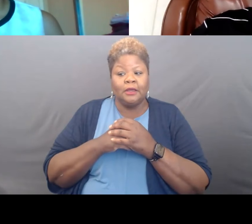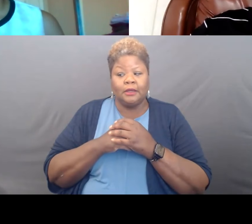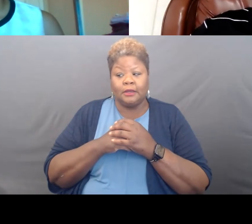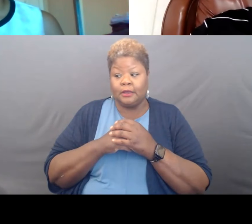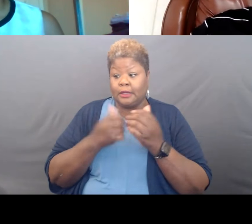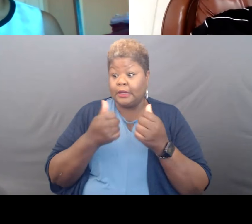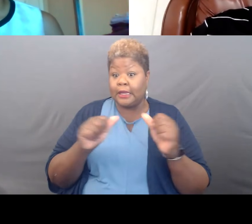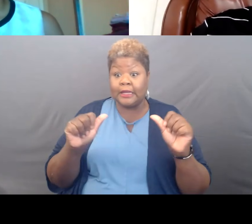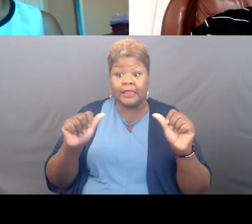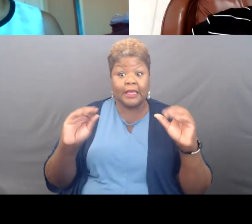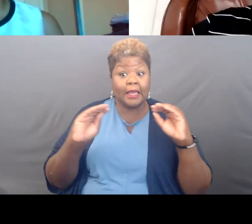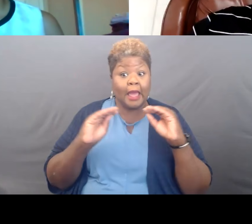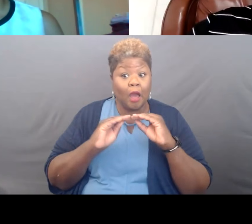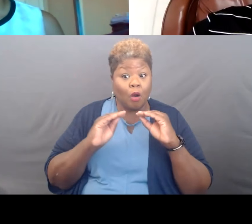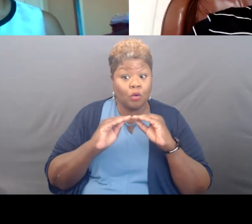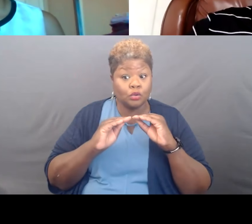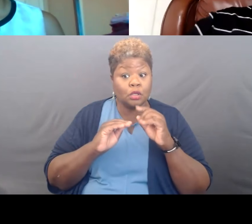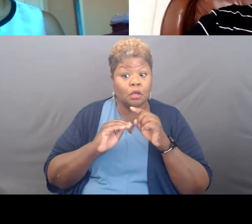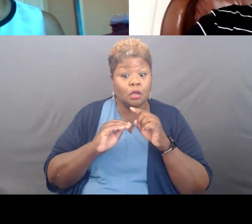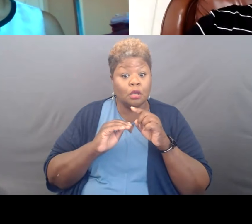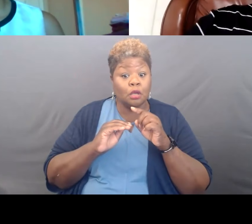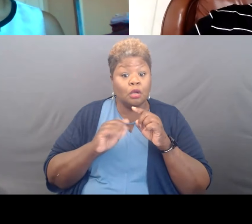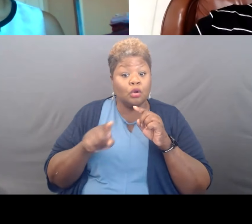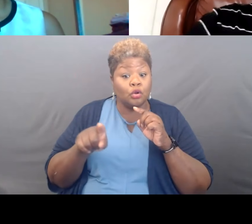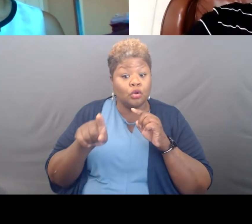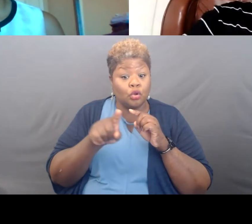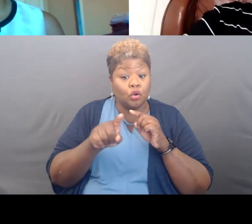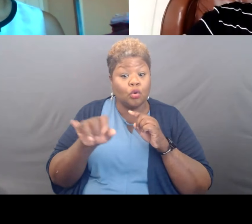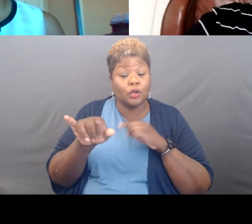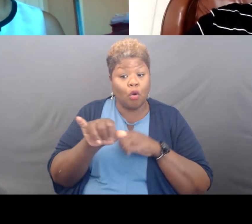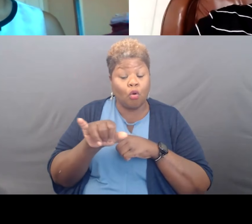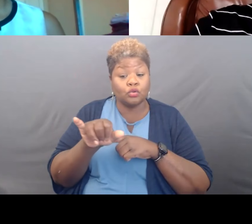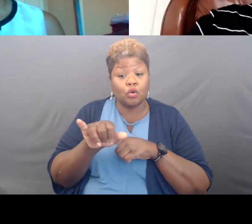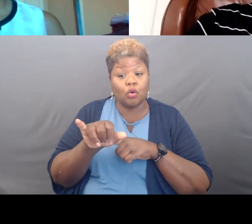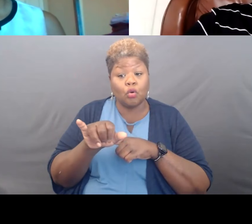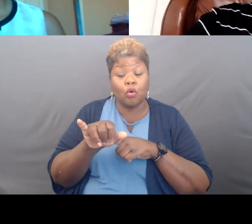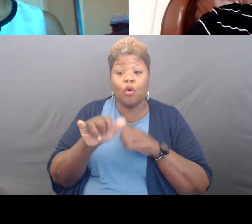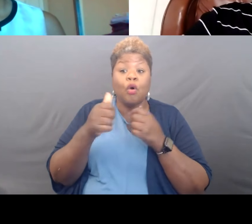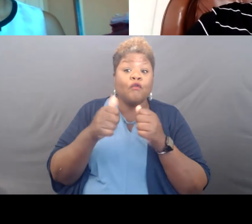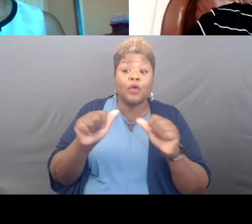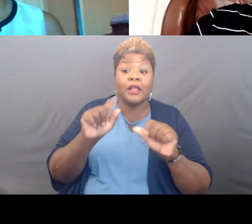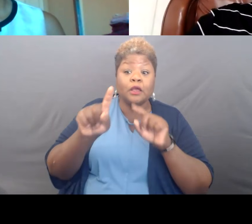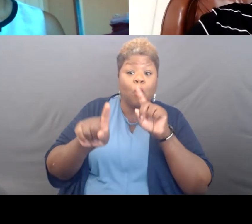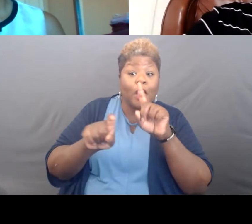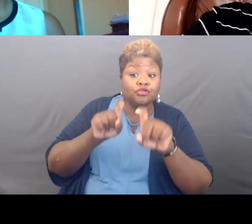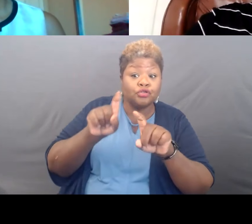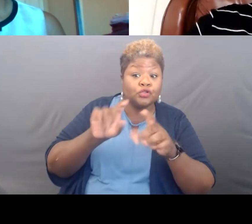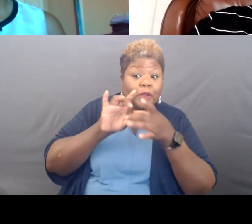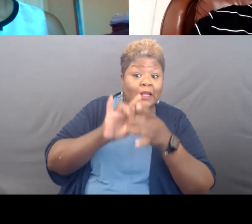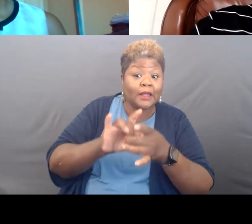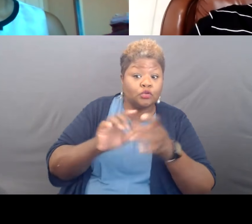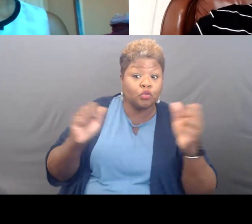there's anything else, you also may, for any other questions concerning the